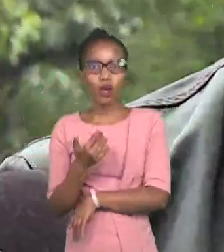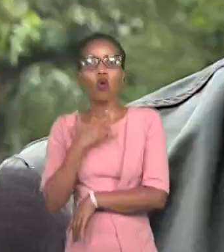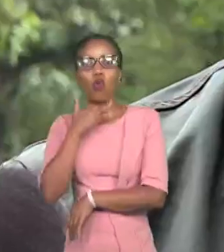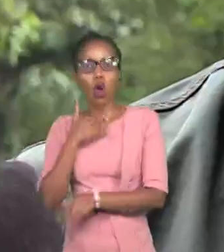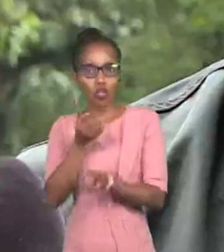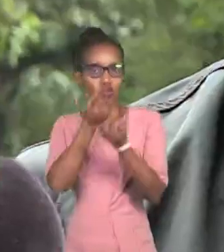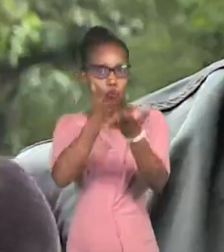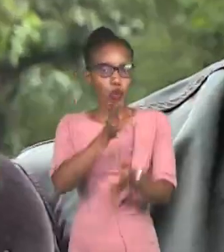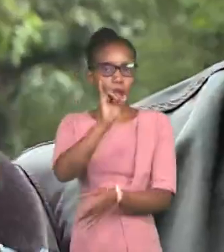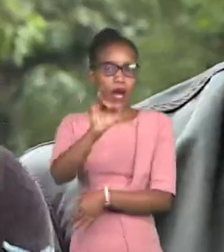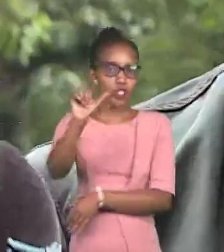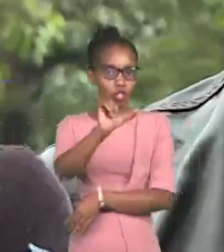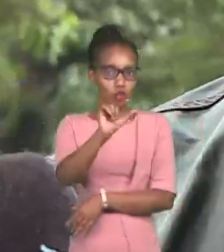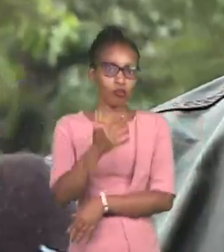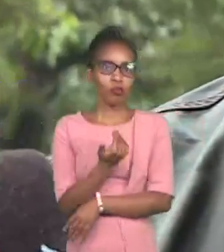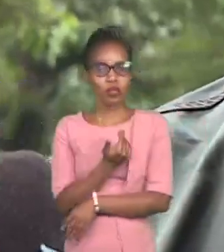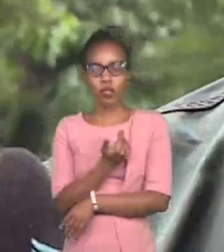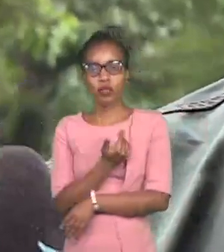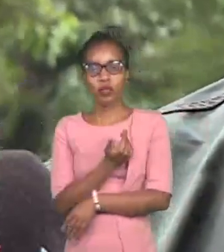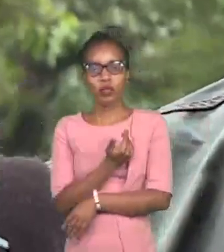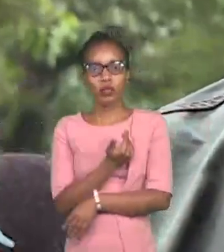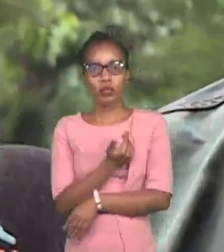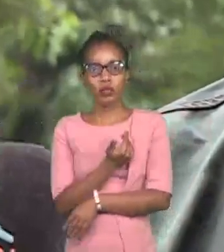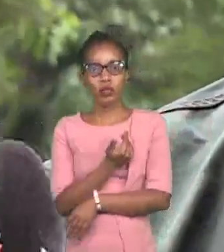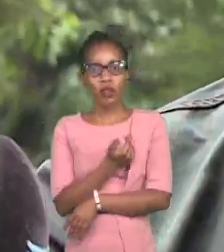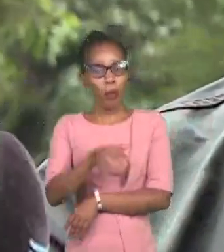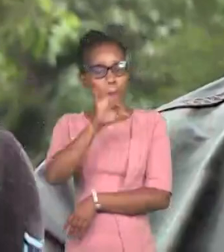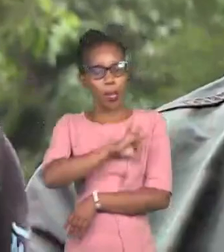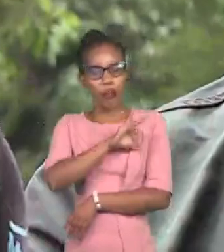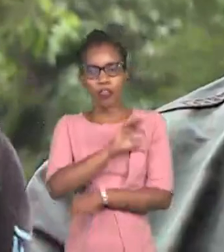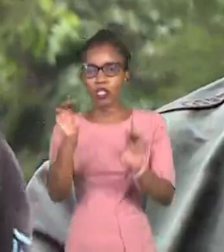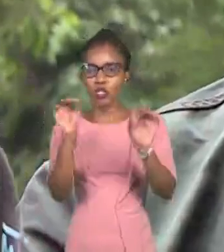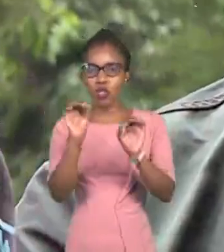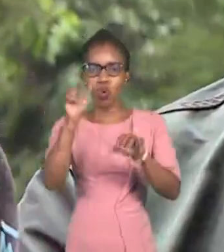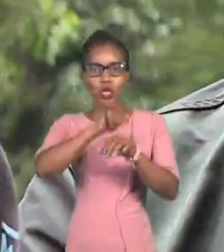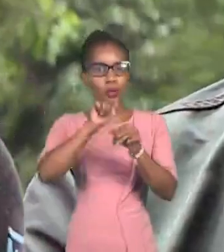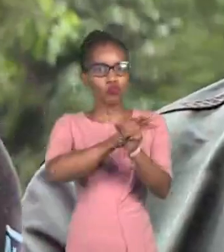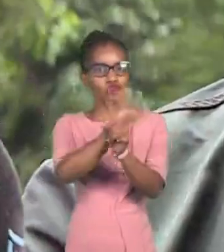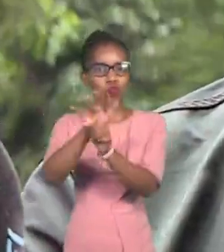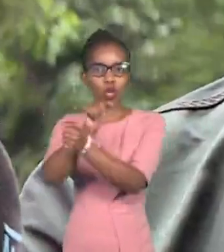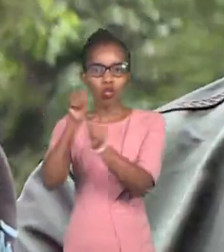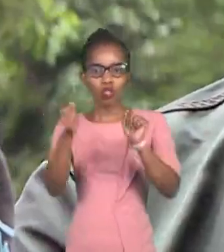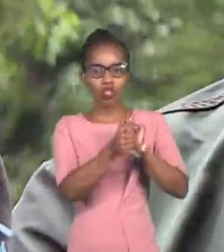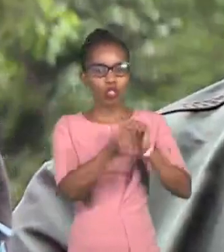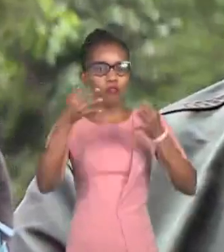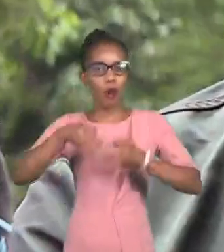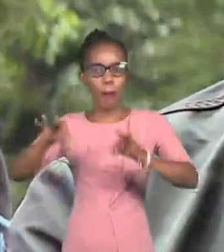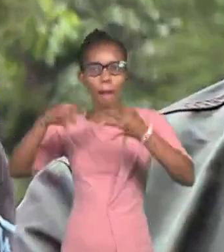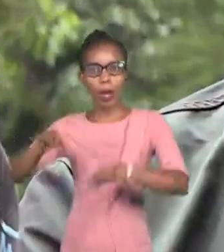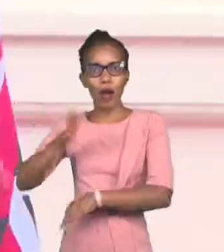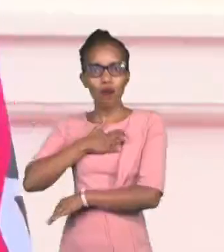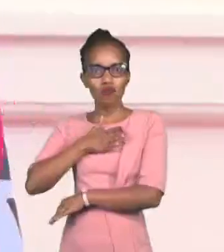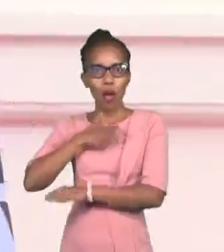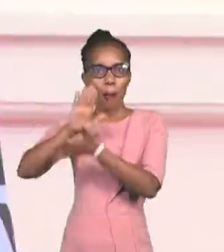IG that nobody should take advantage of this pandemic to convert our democracy into a police